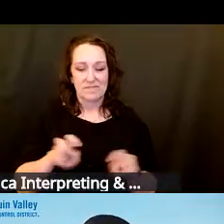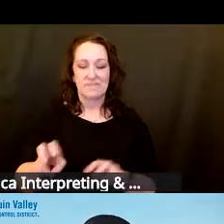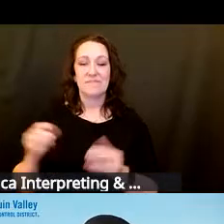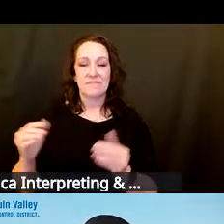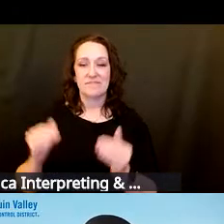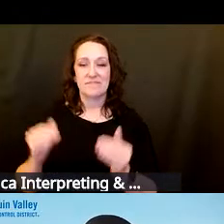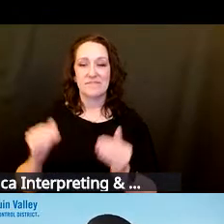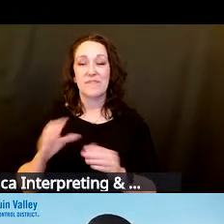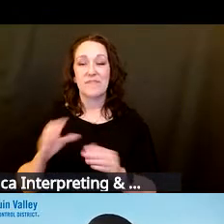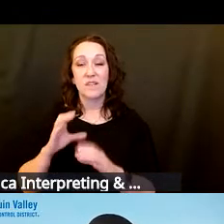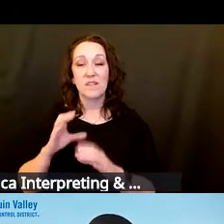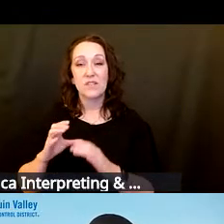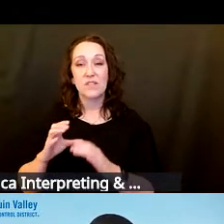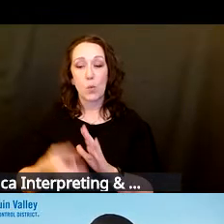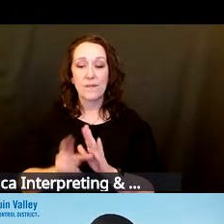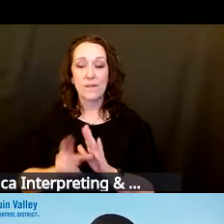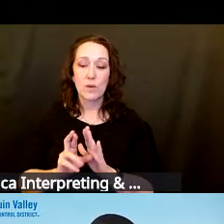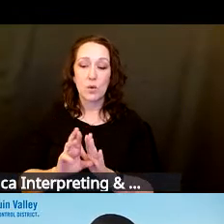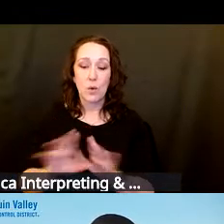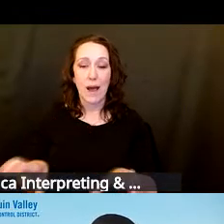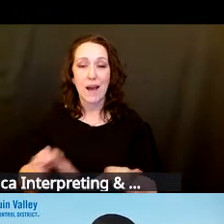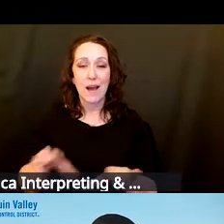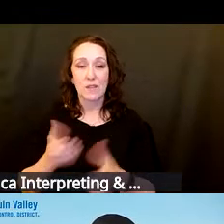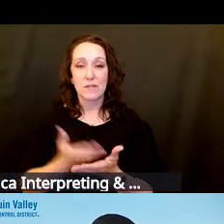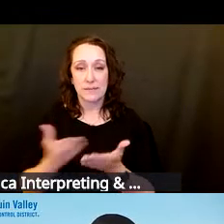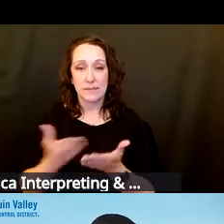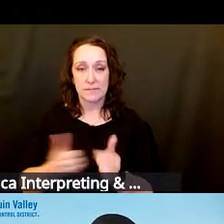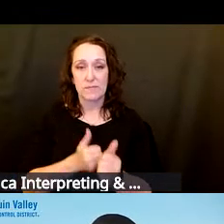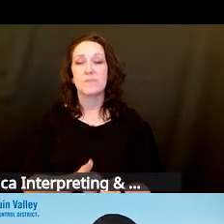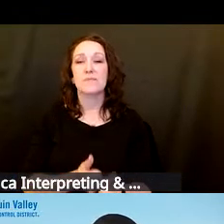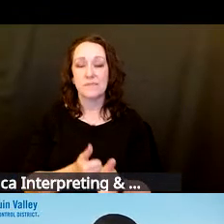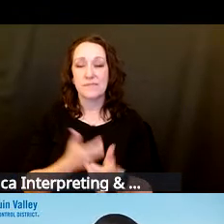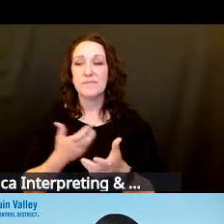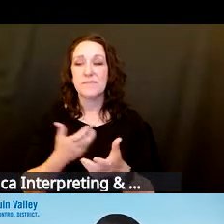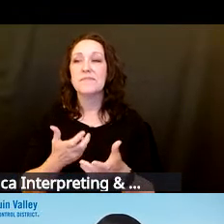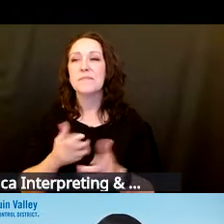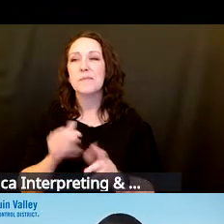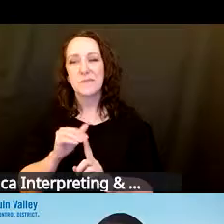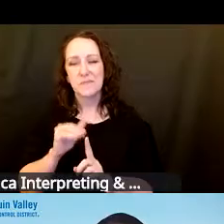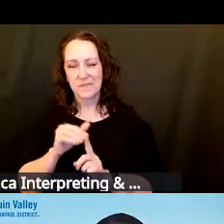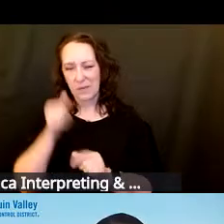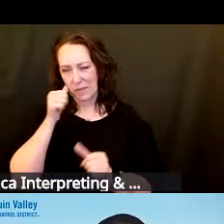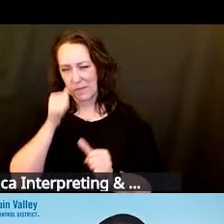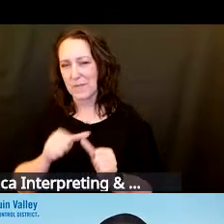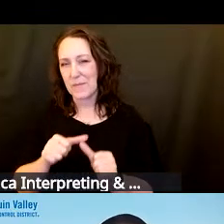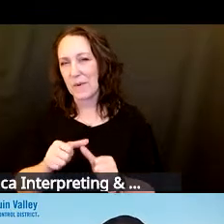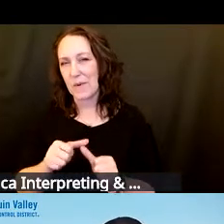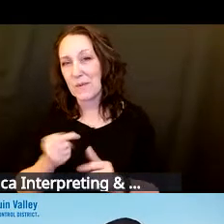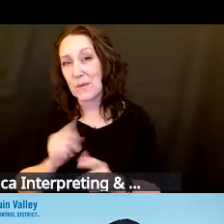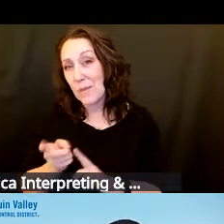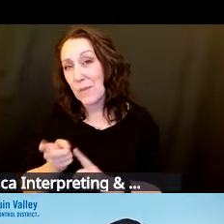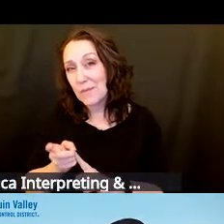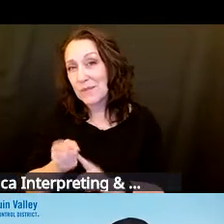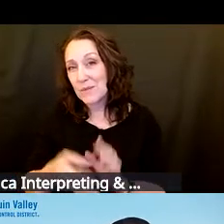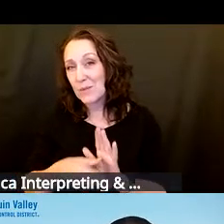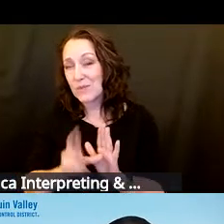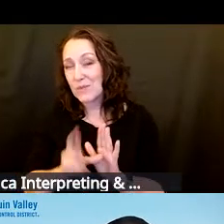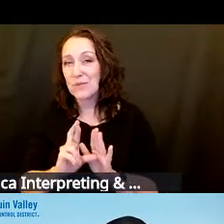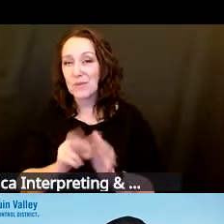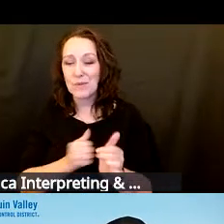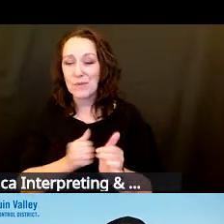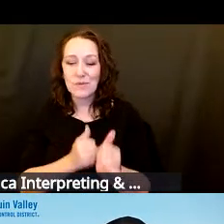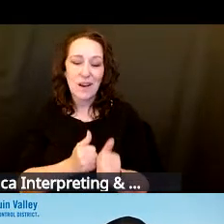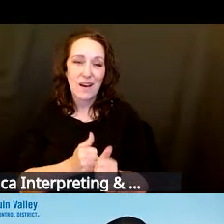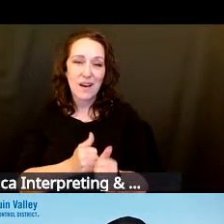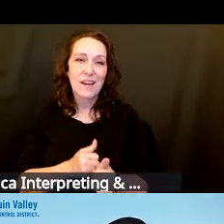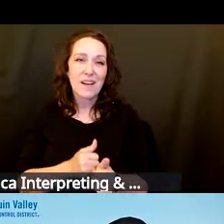conversation to reviewing the action items tracker. As a reminder, we'll spend a few moments reviewing this tracker, and this